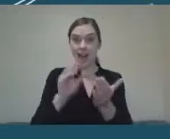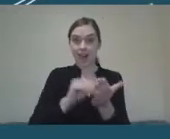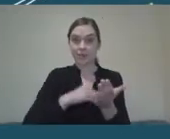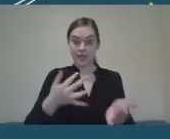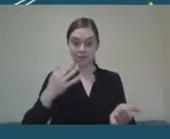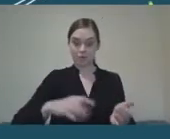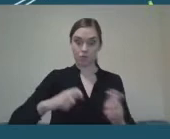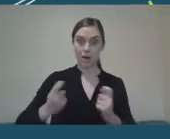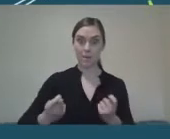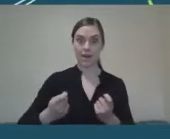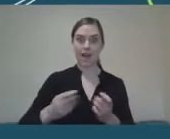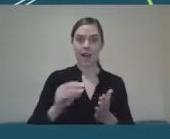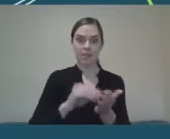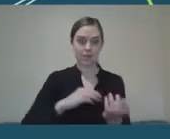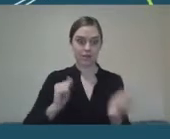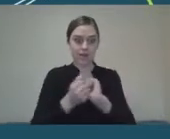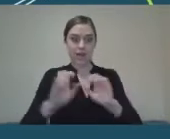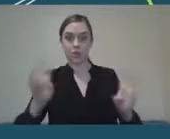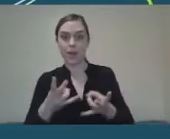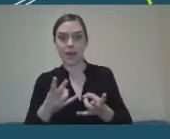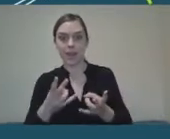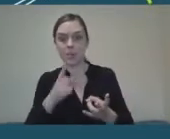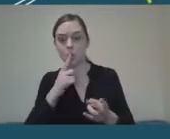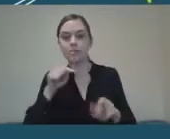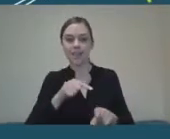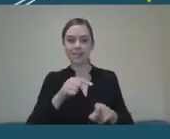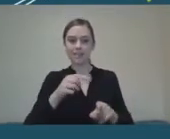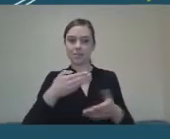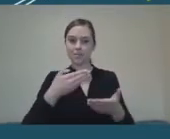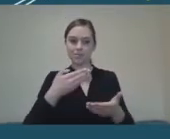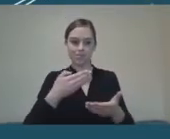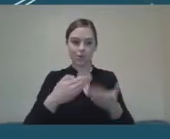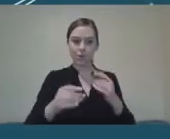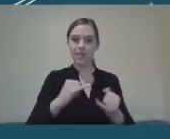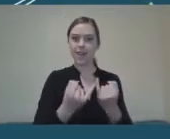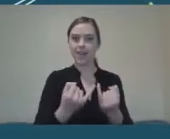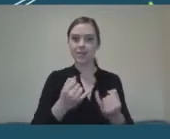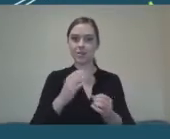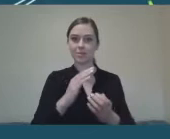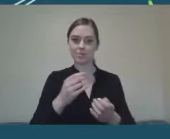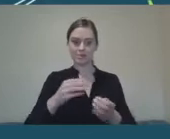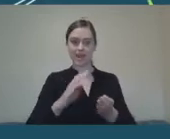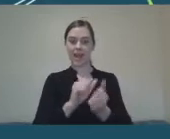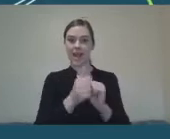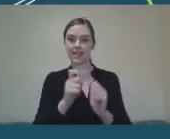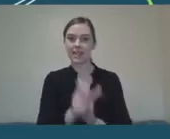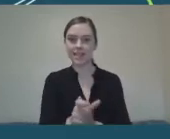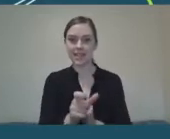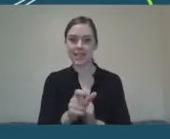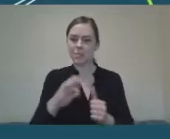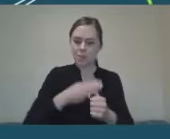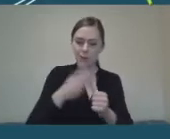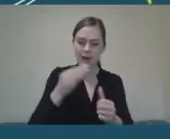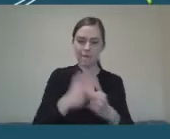but that's what it's like to be an athlete. We're always trying to prepare ourselves for the worst case scenario.